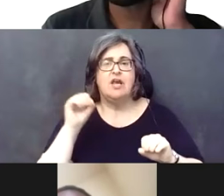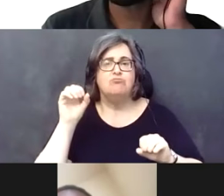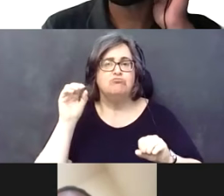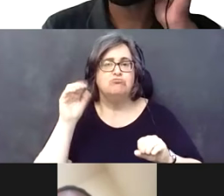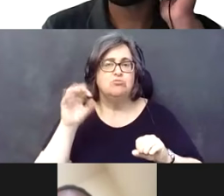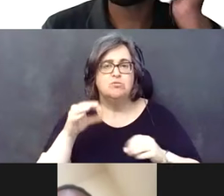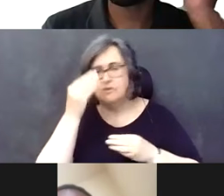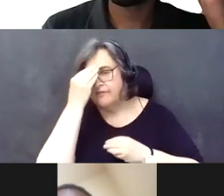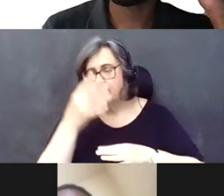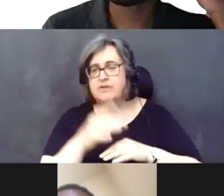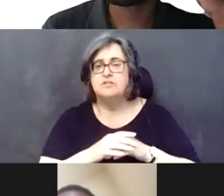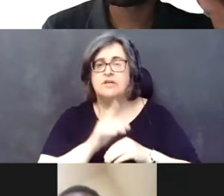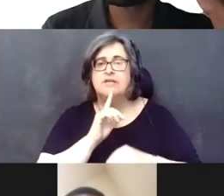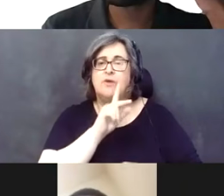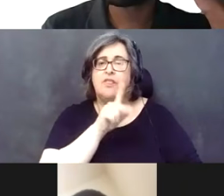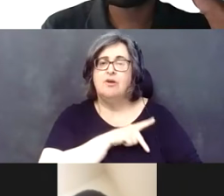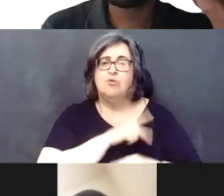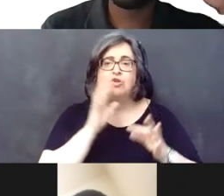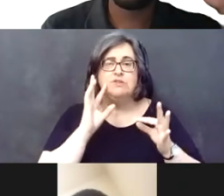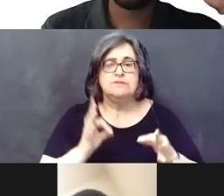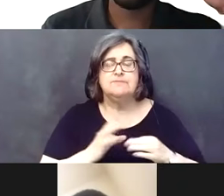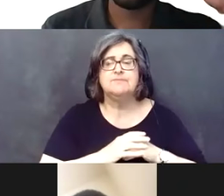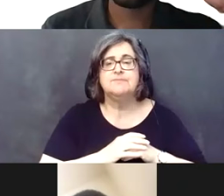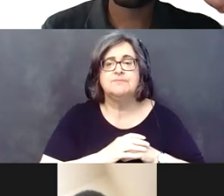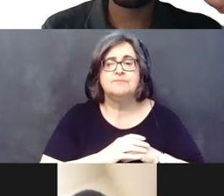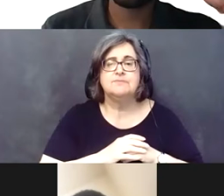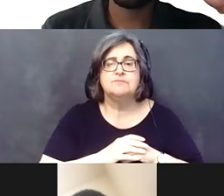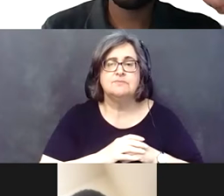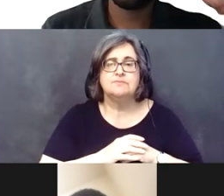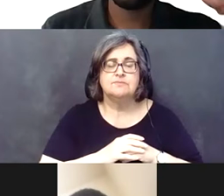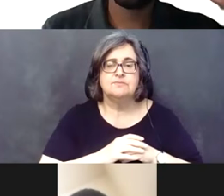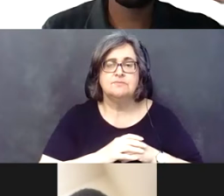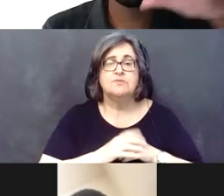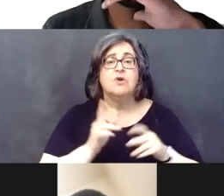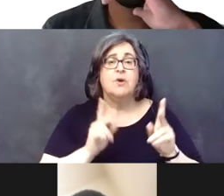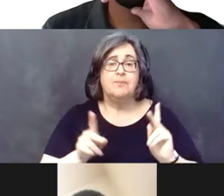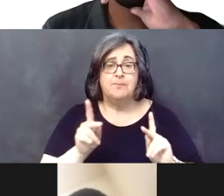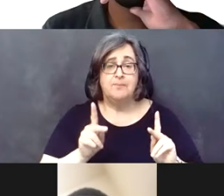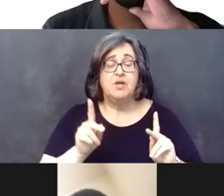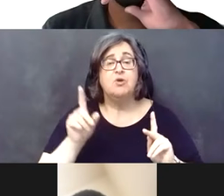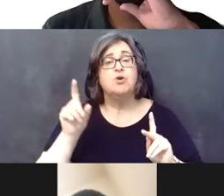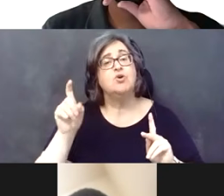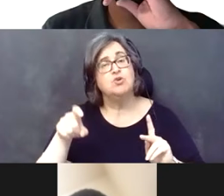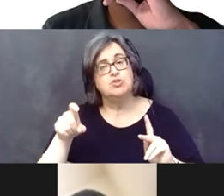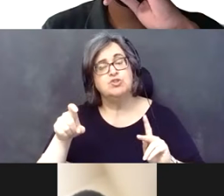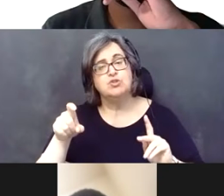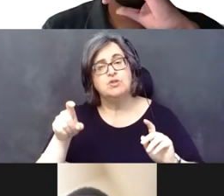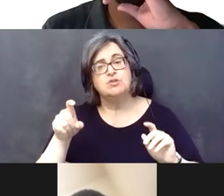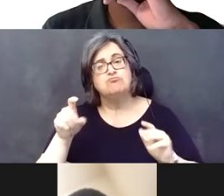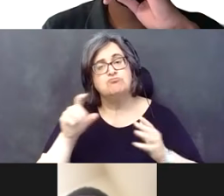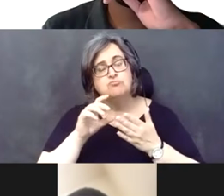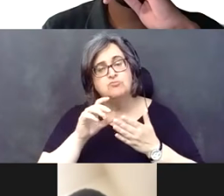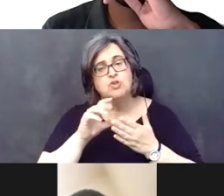a personal choice, but I do think that people should be